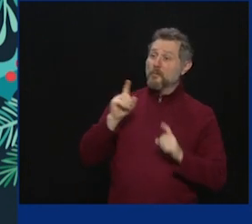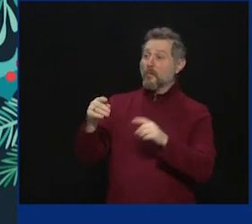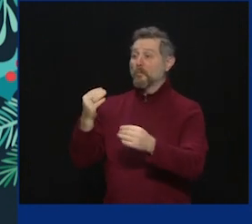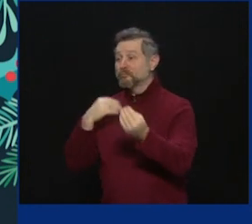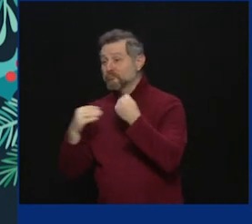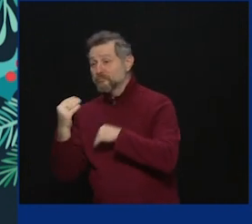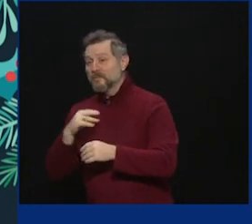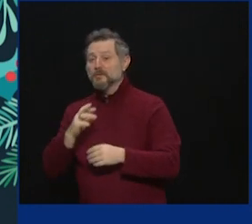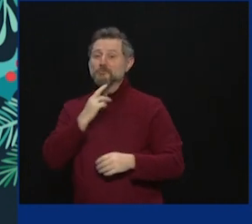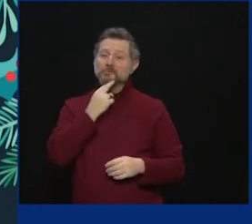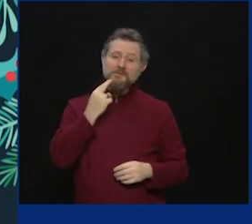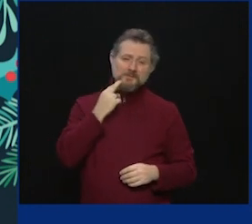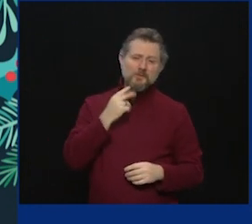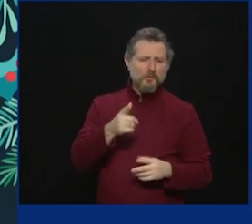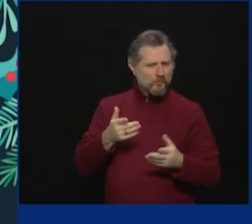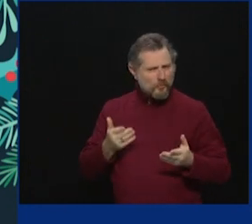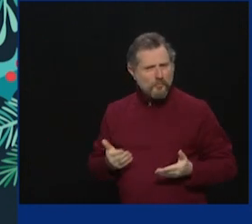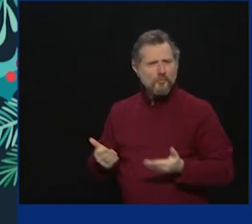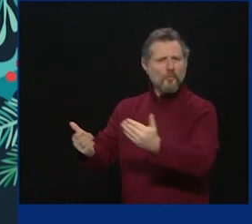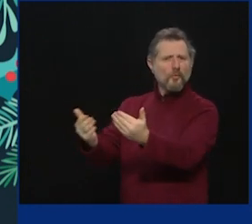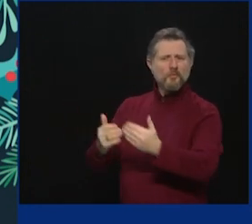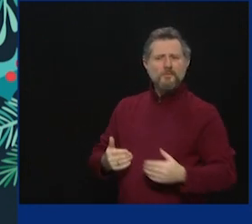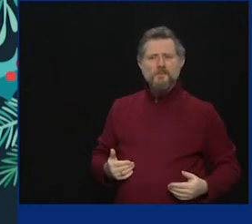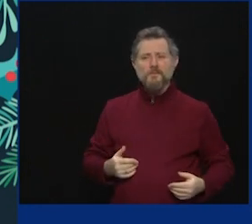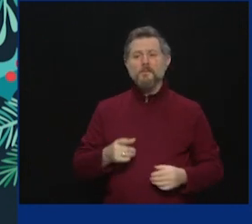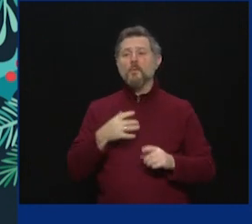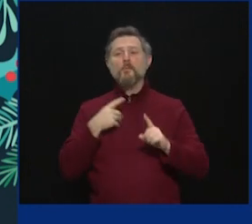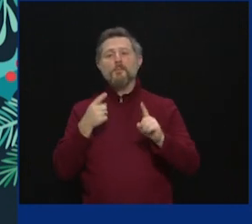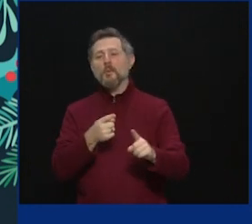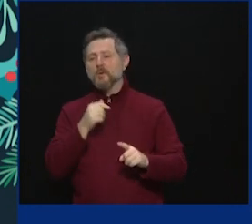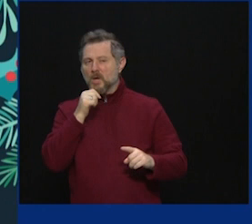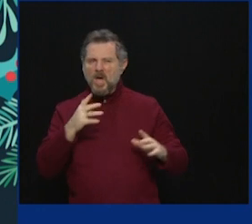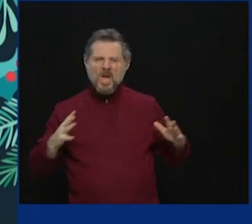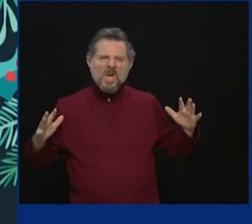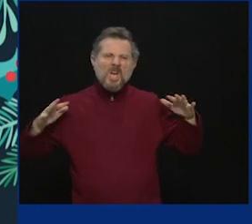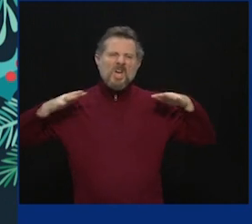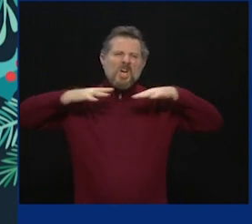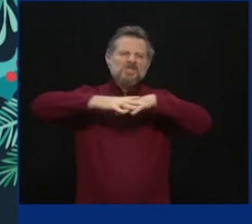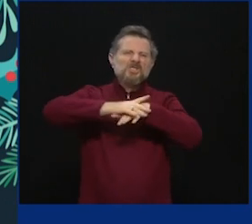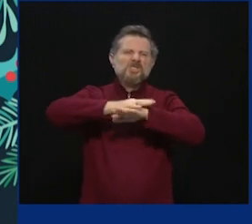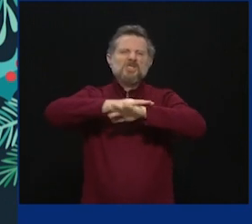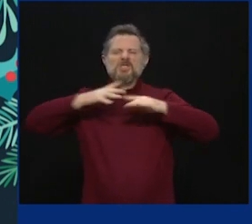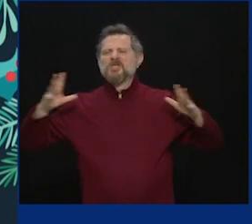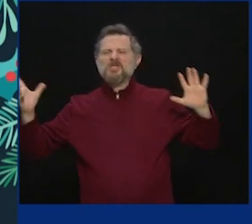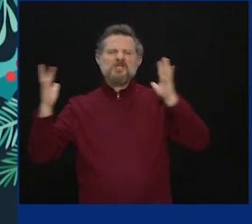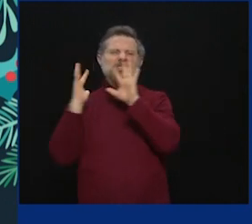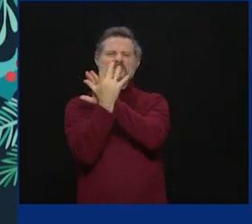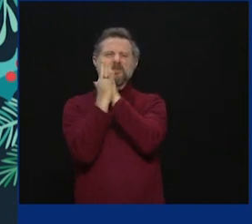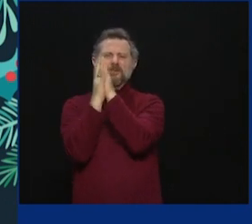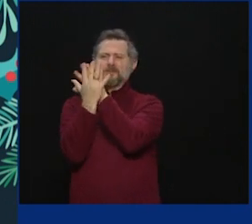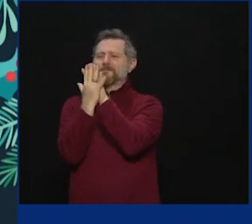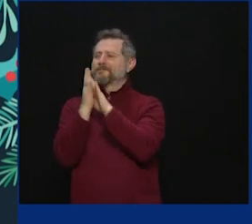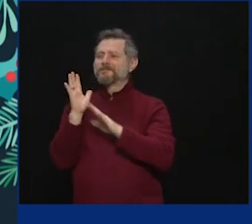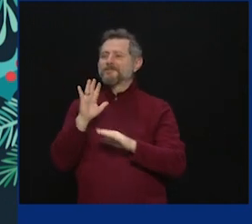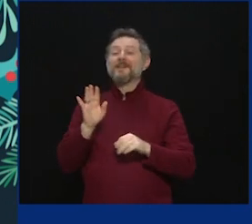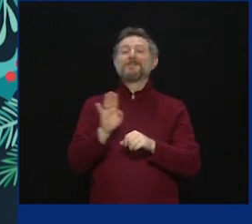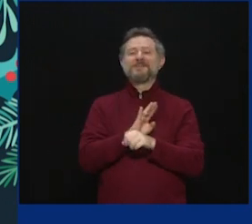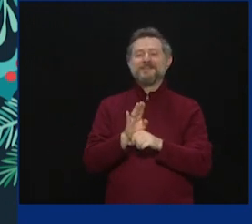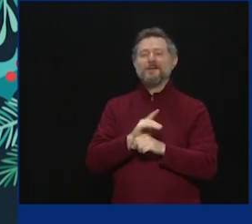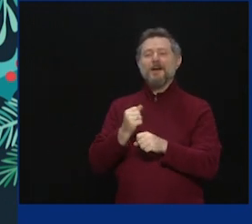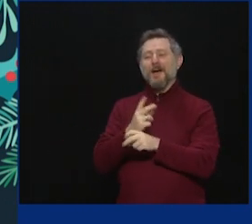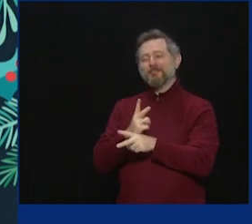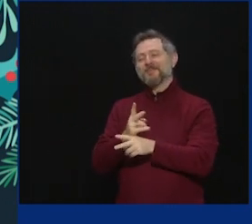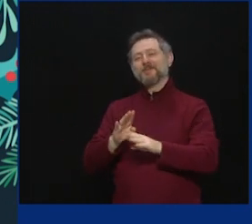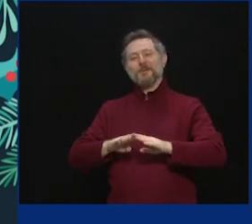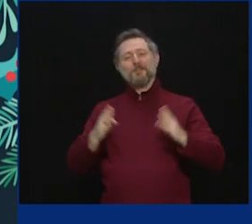spread apart. I mean, let's not make it any harder on the businesses who've been struggling so hard during this whole time. So there is a way to strike